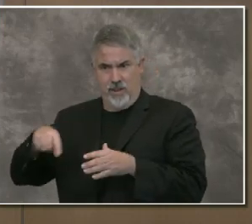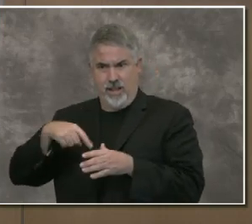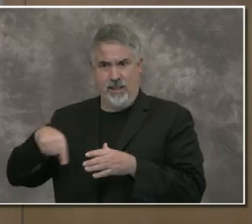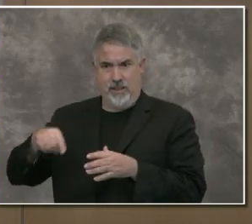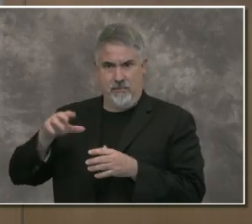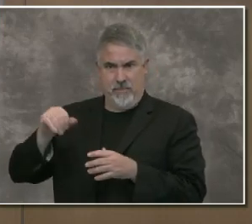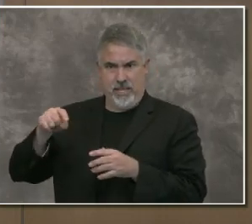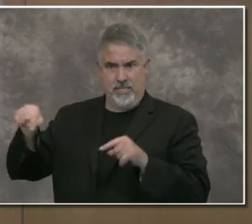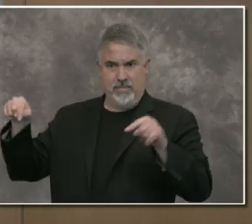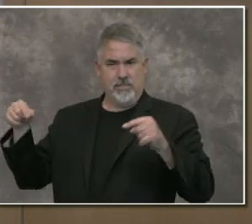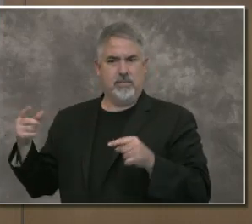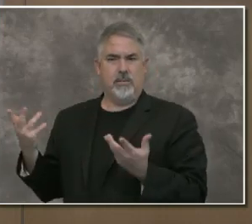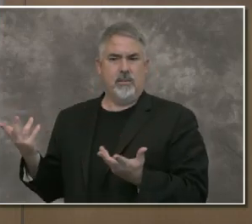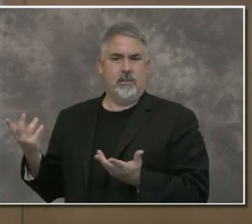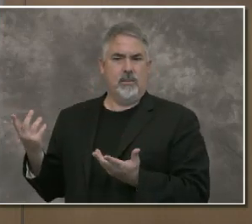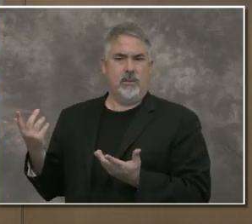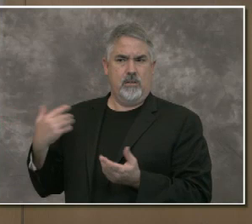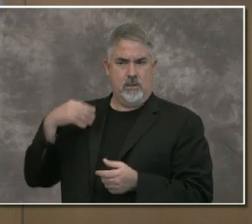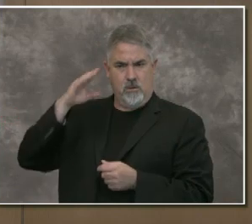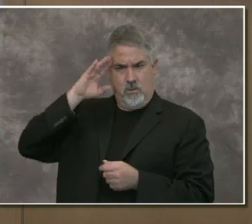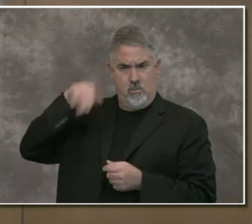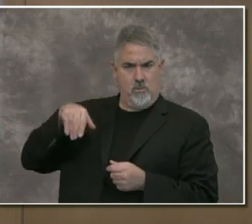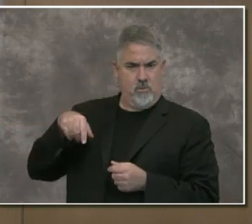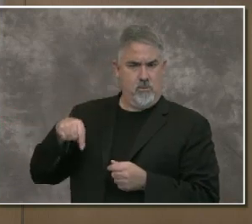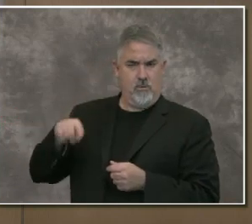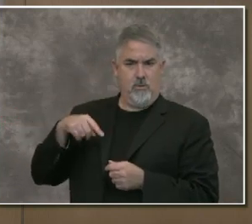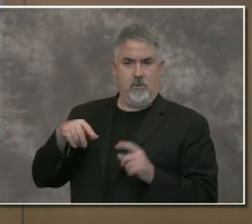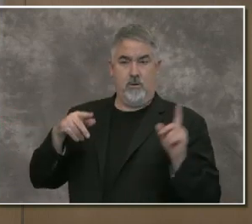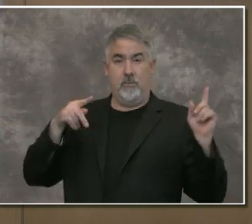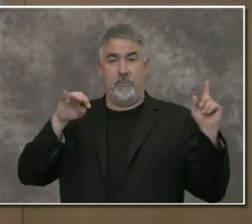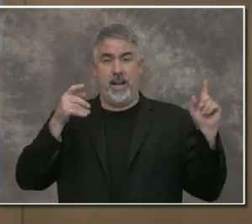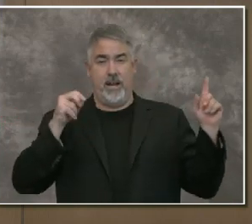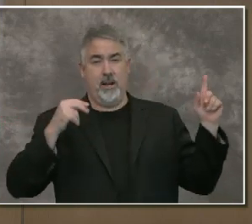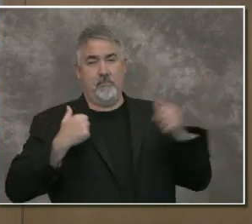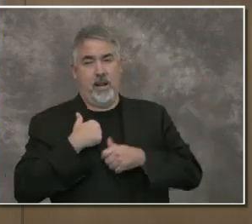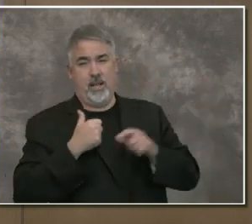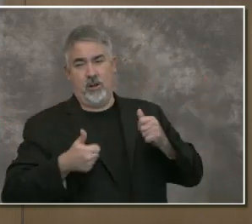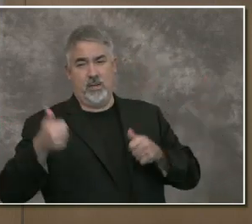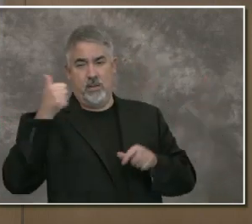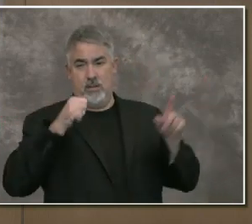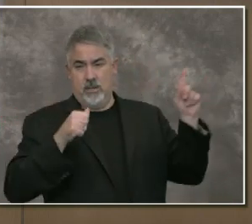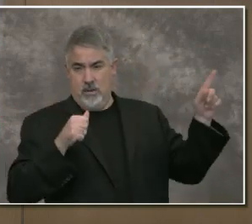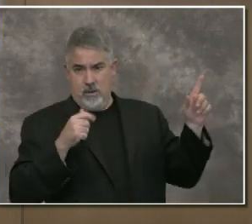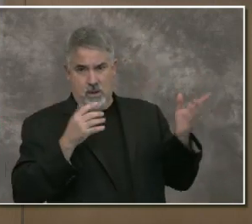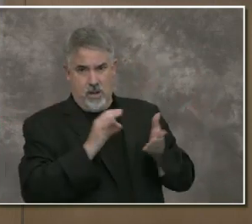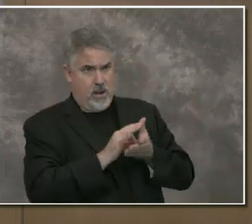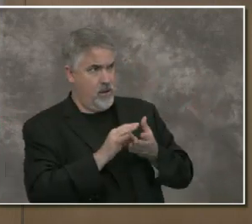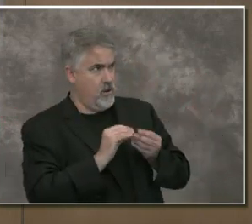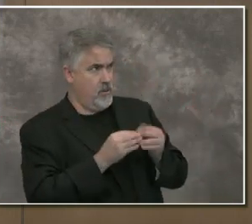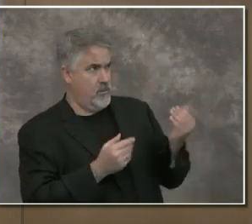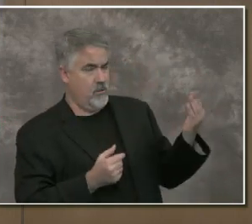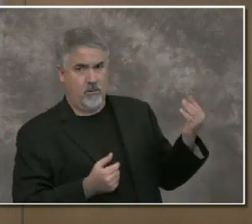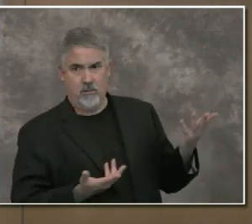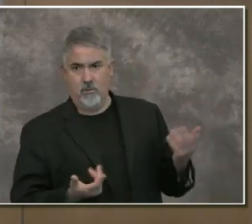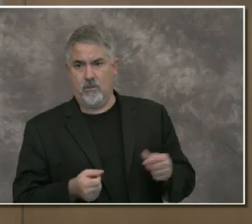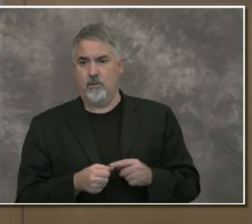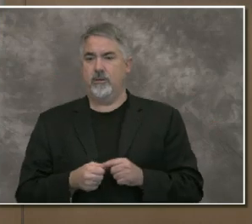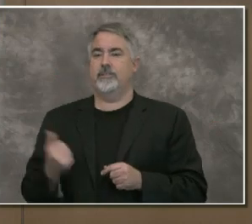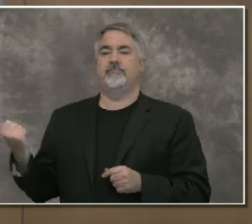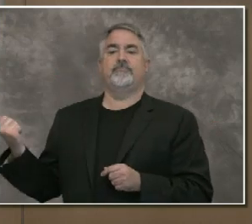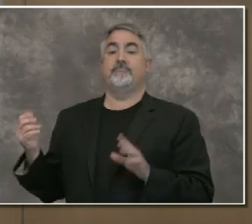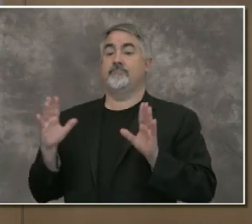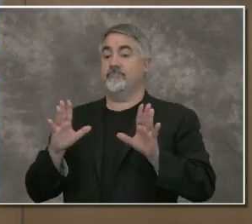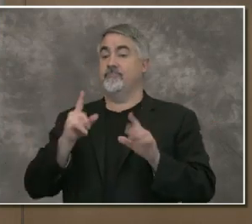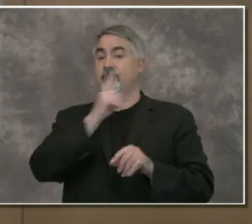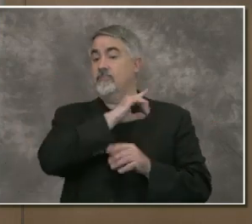Pentagon stopped telling us, isn't it the county's job to inform the public? Well, actually, your first statement isn't correct in the